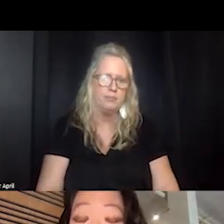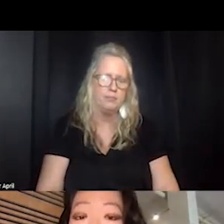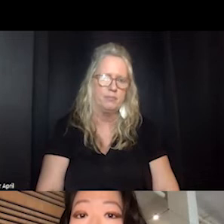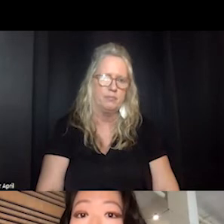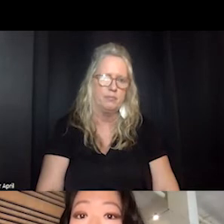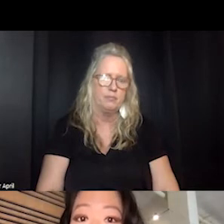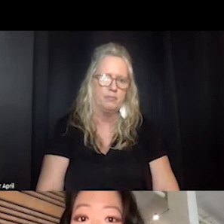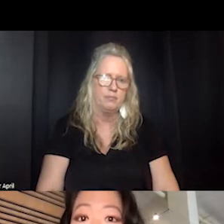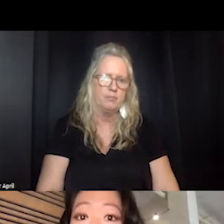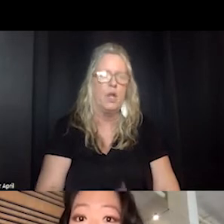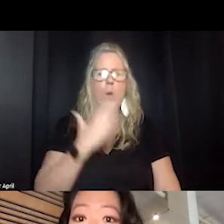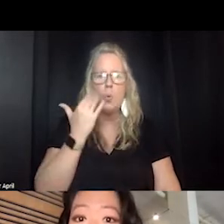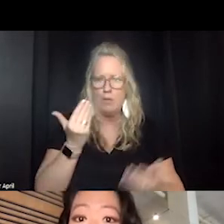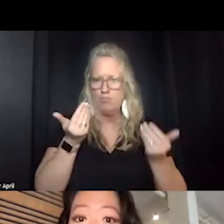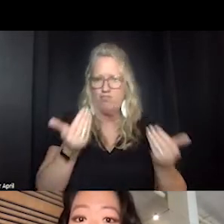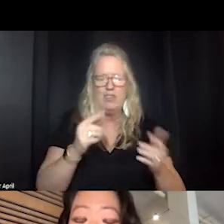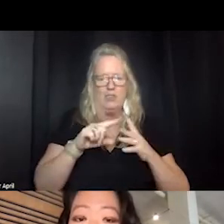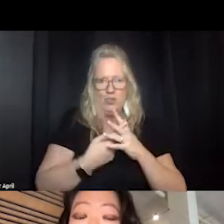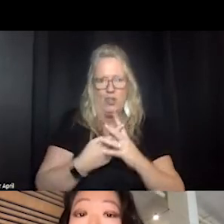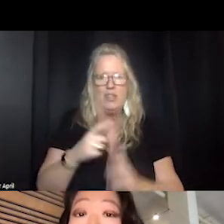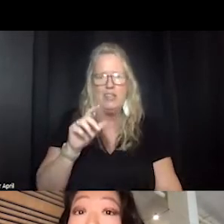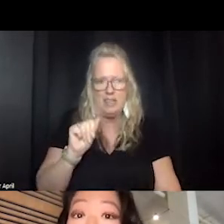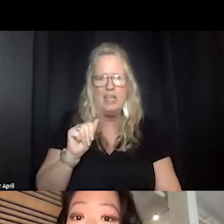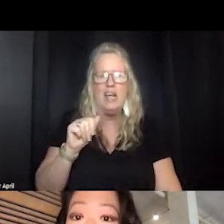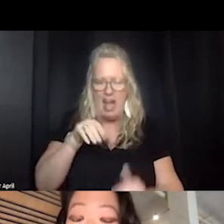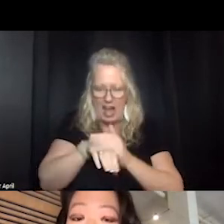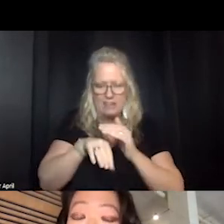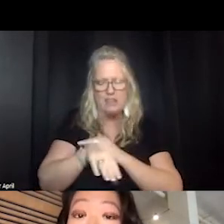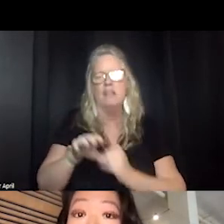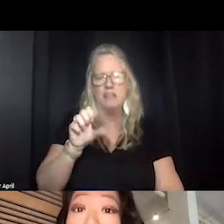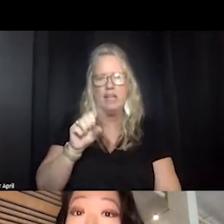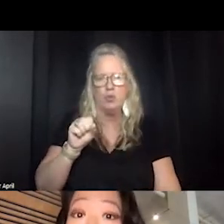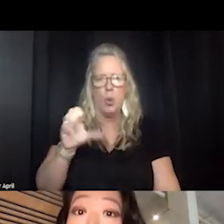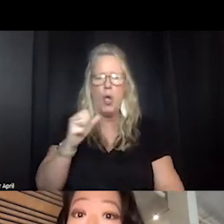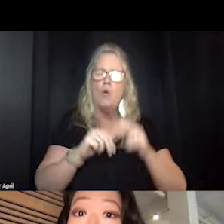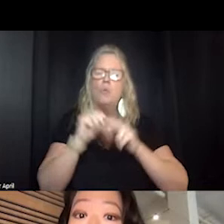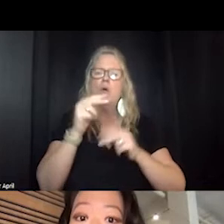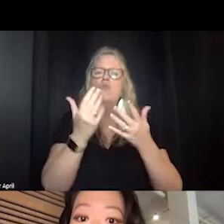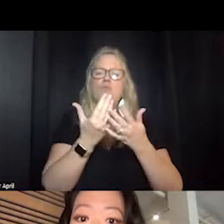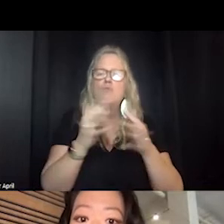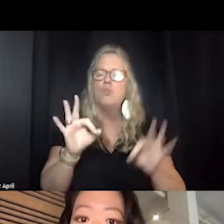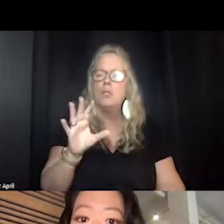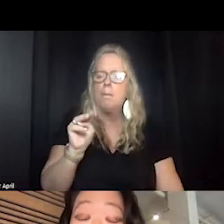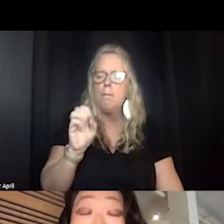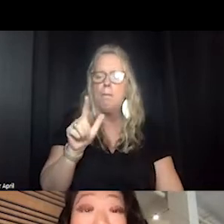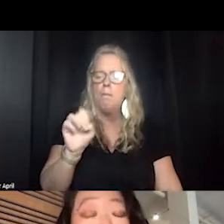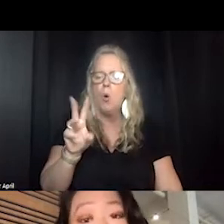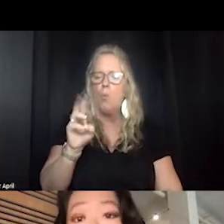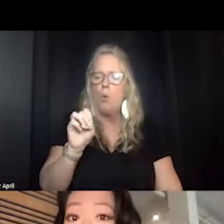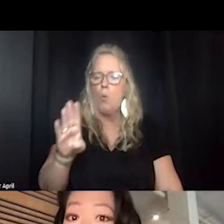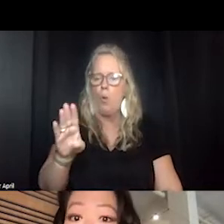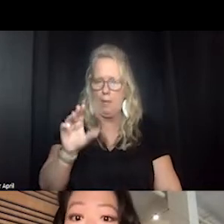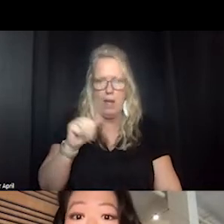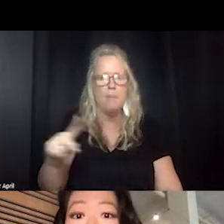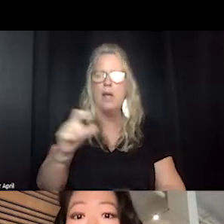And that's why we started accesSOS. Using the best solutions, we built a free mobile web app. It's an accessible